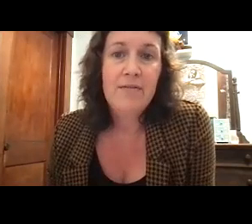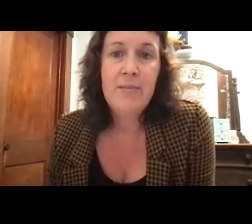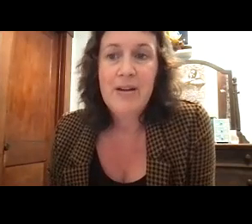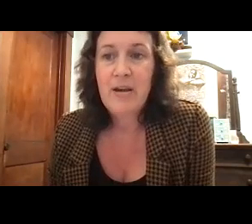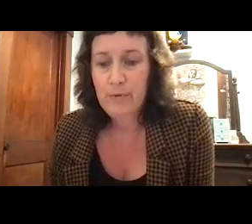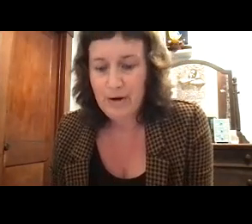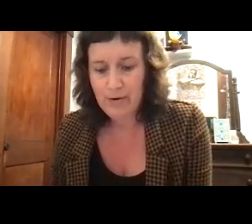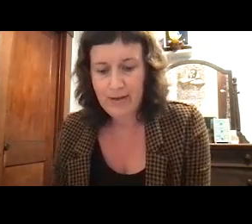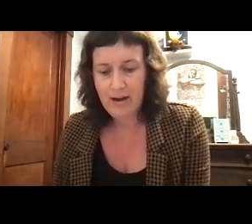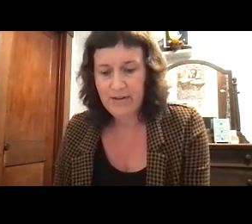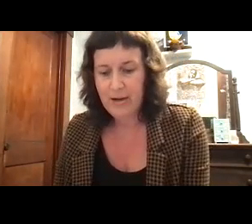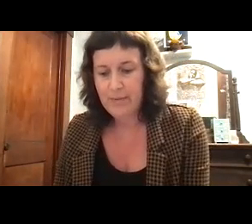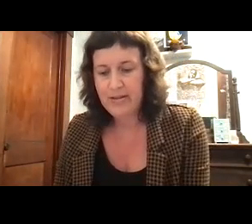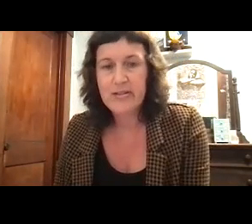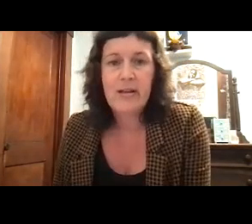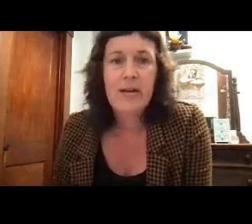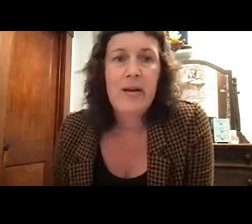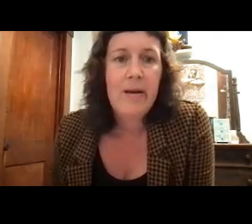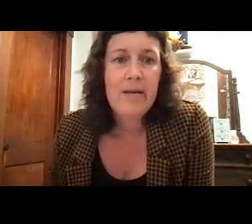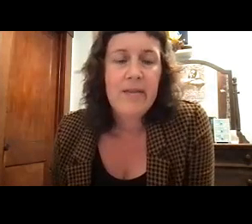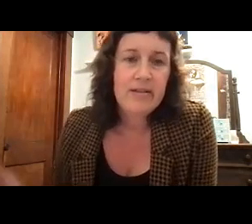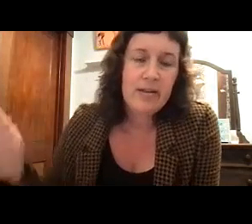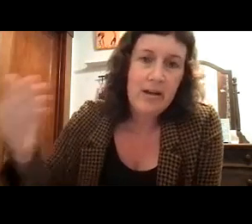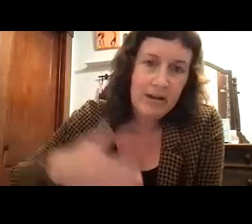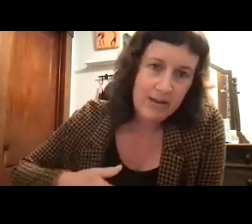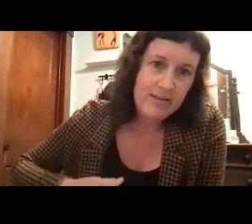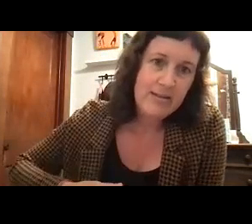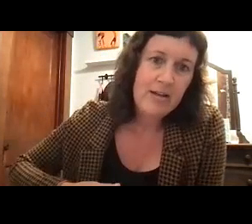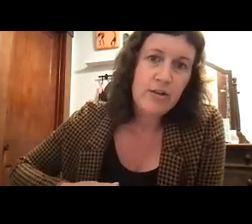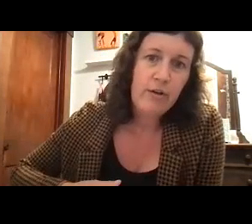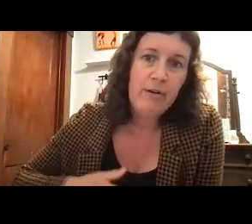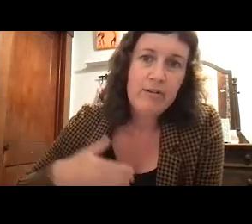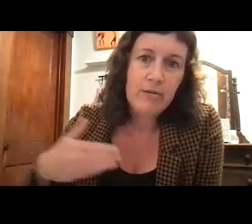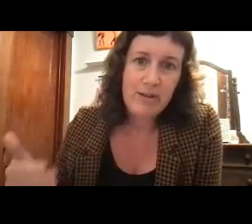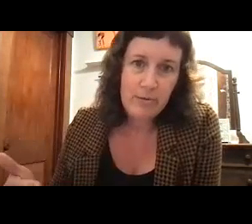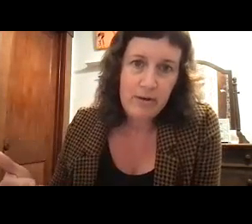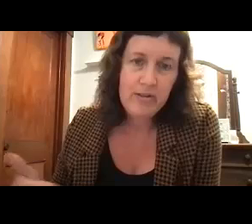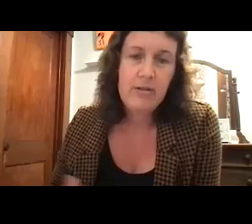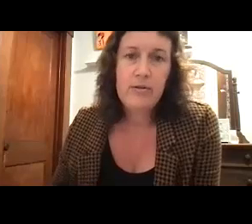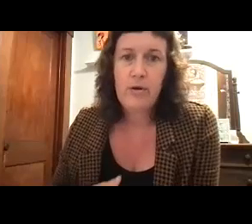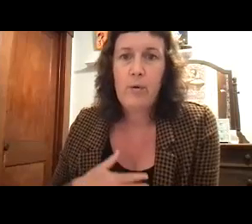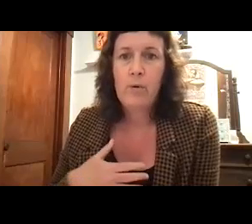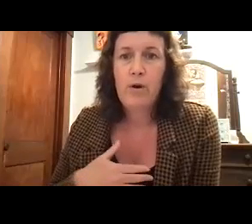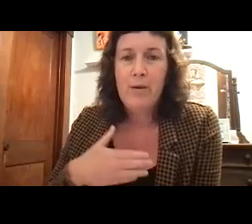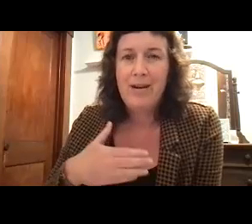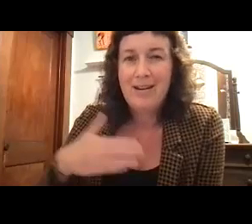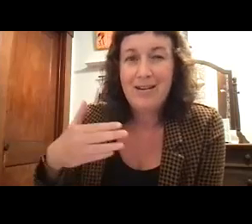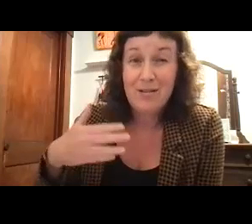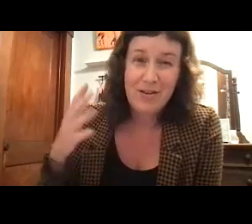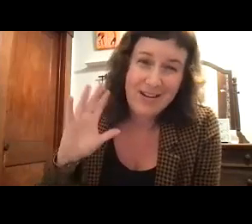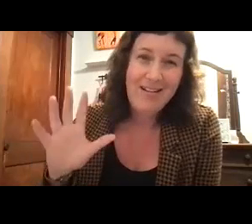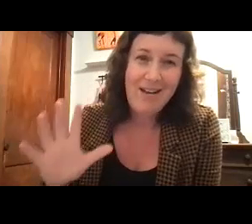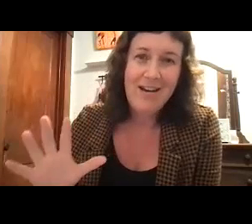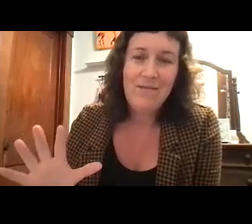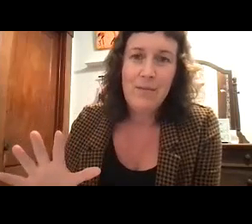that have to be temporarily off campus. This slideshow is a resource. So we're hoping